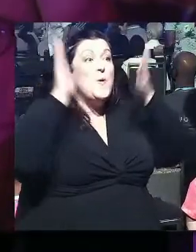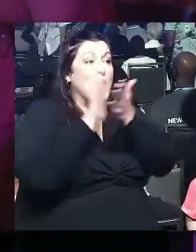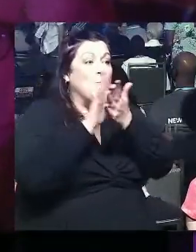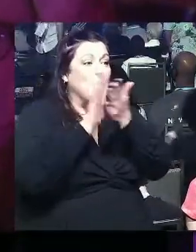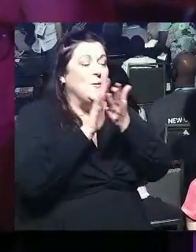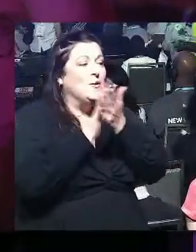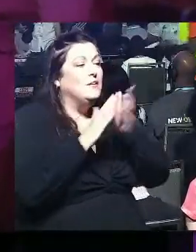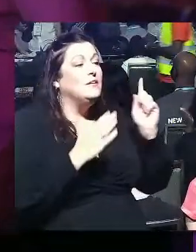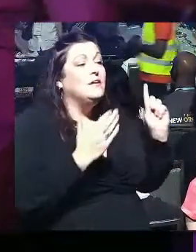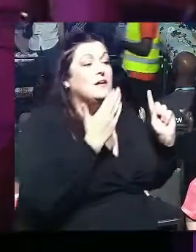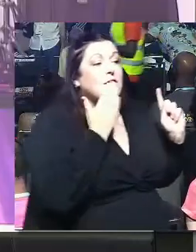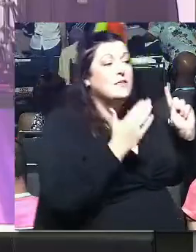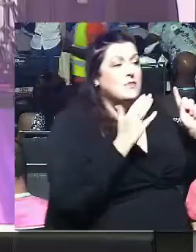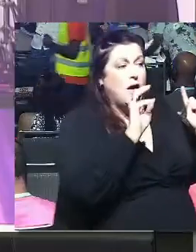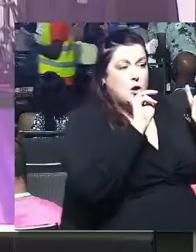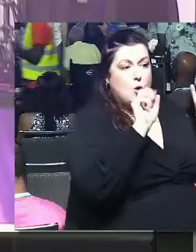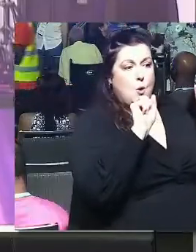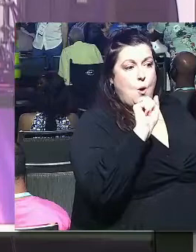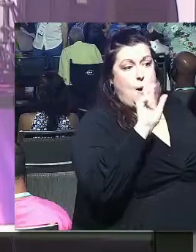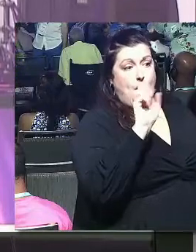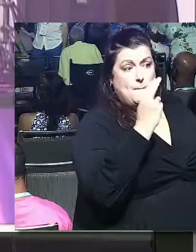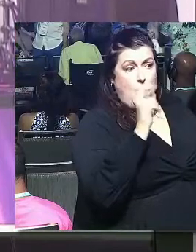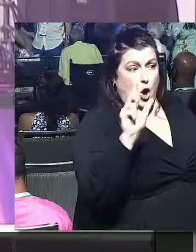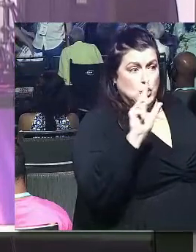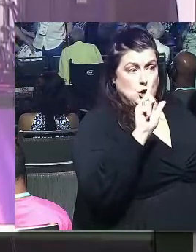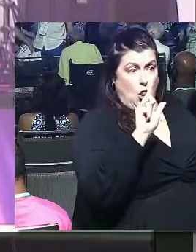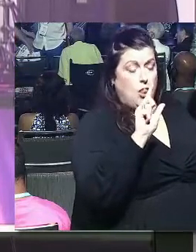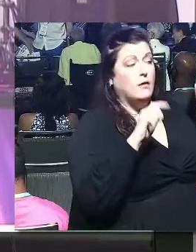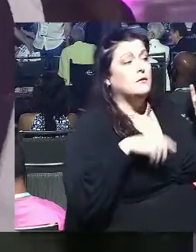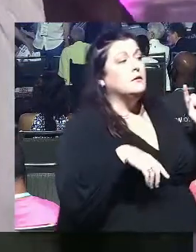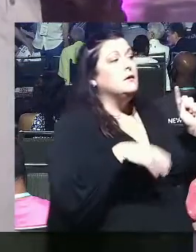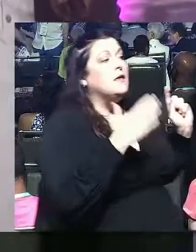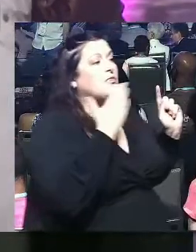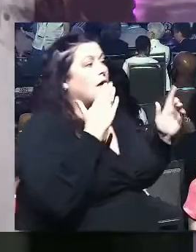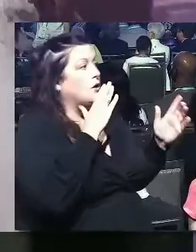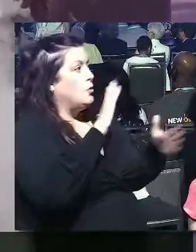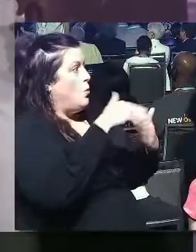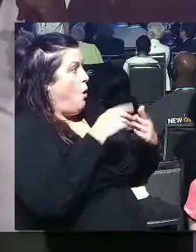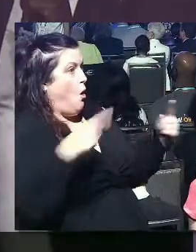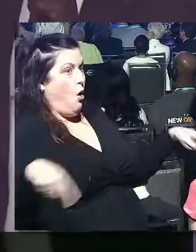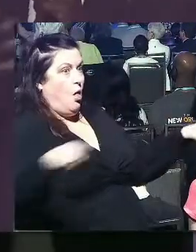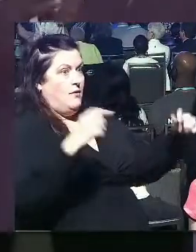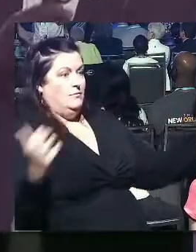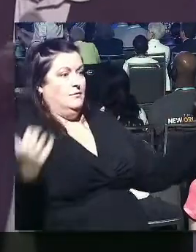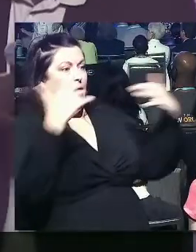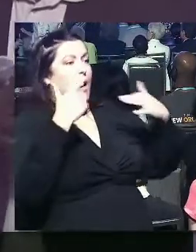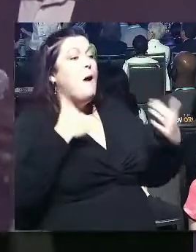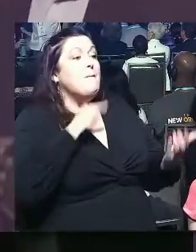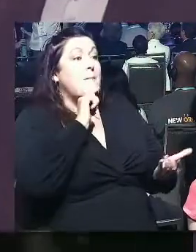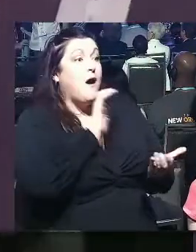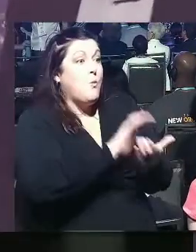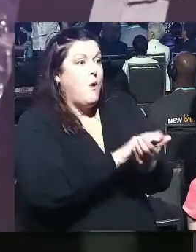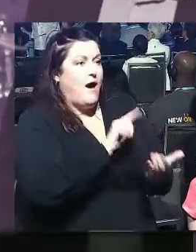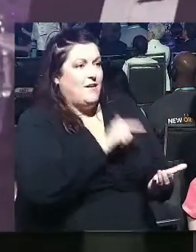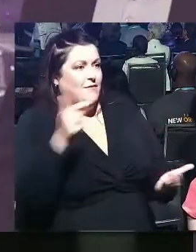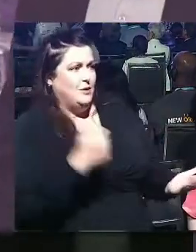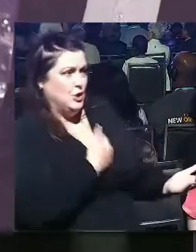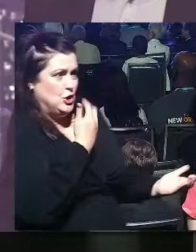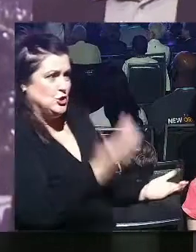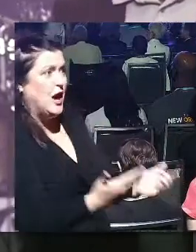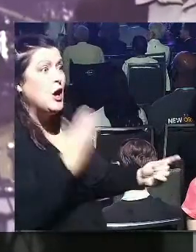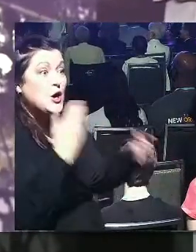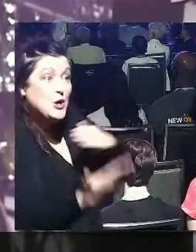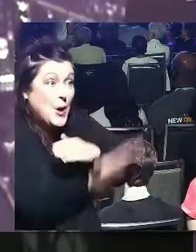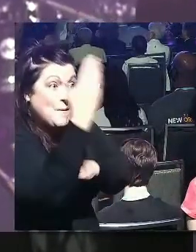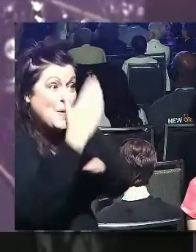Thank you, Marshall Mead. And thank you all for being here. My wife is going to share. Good morning,